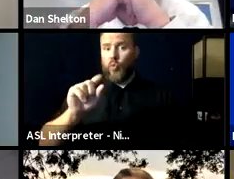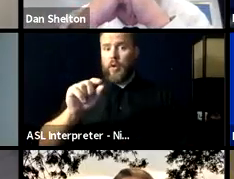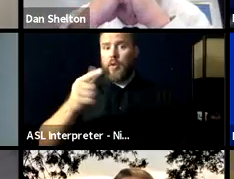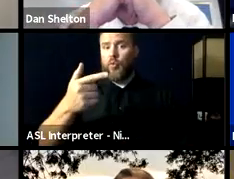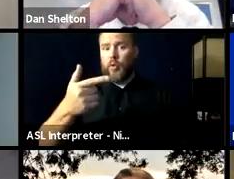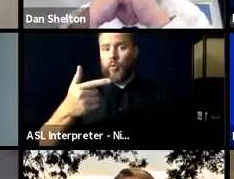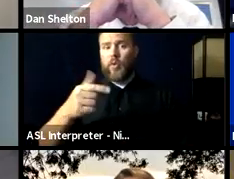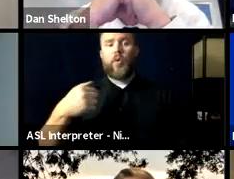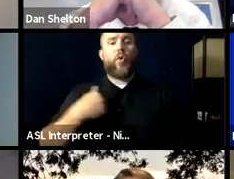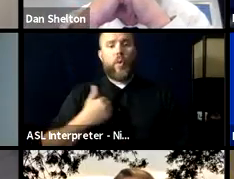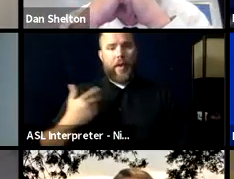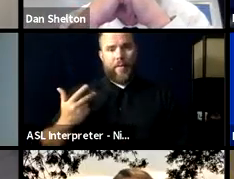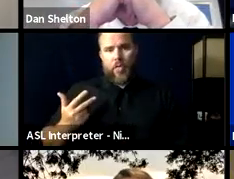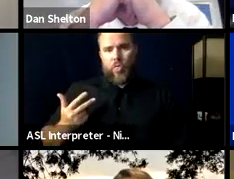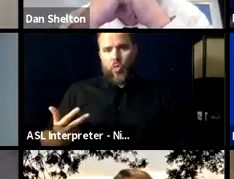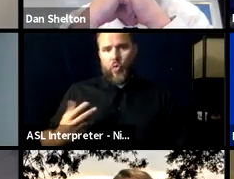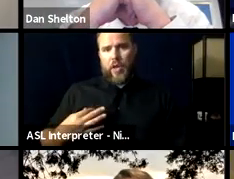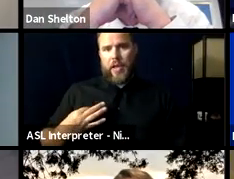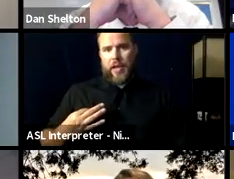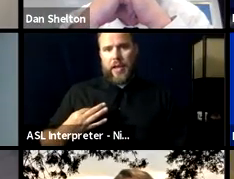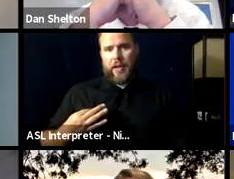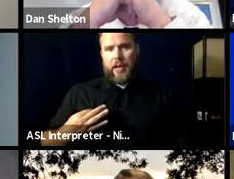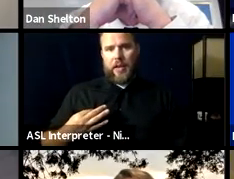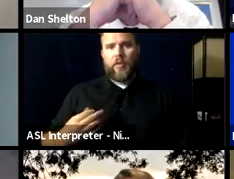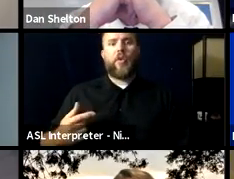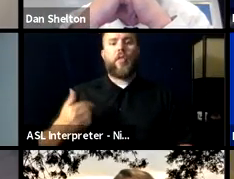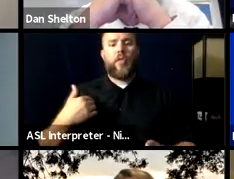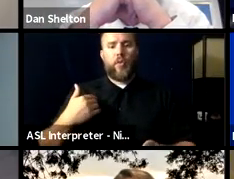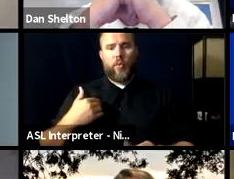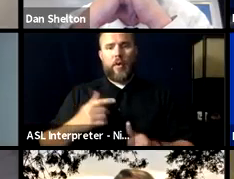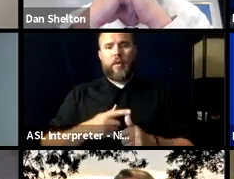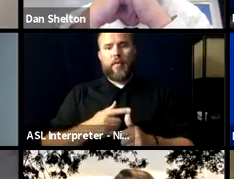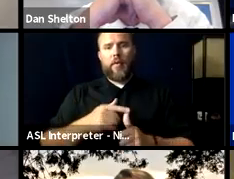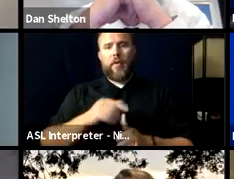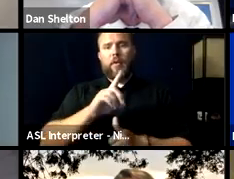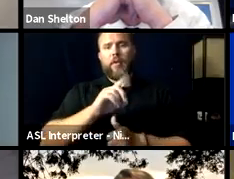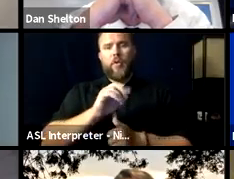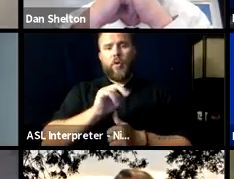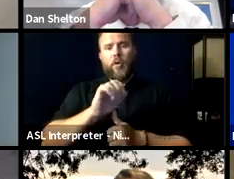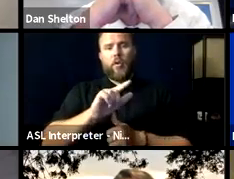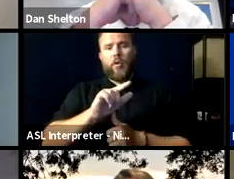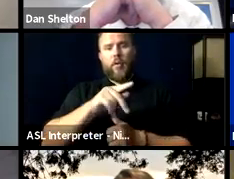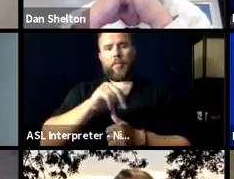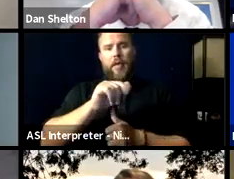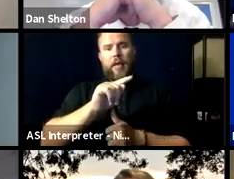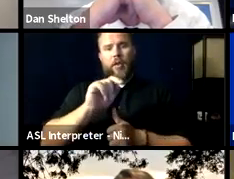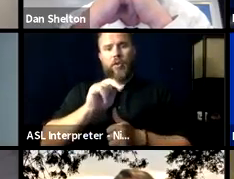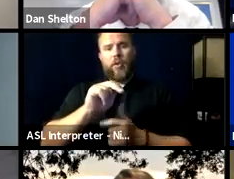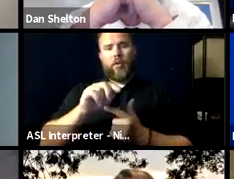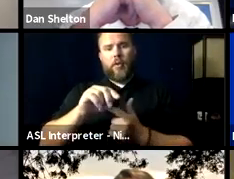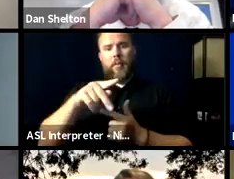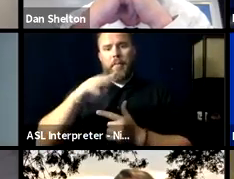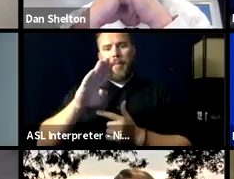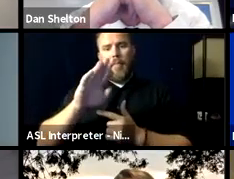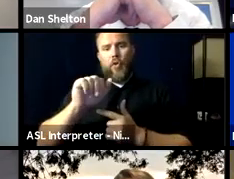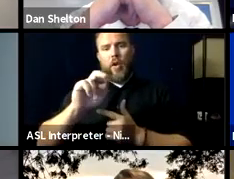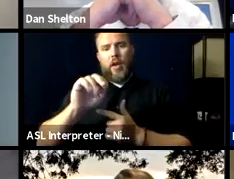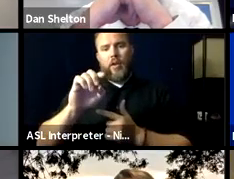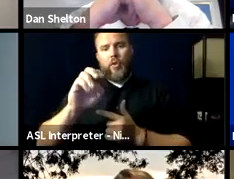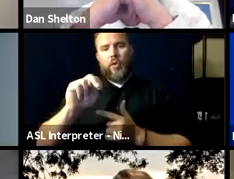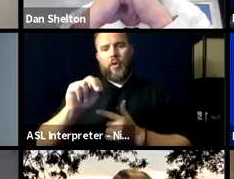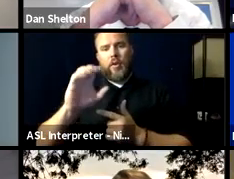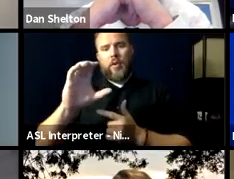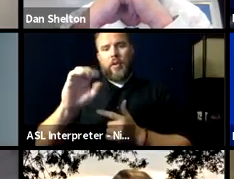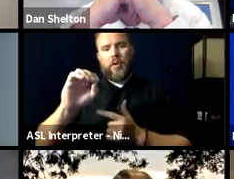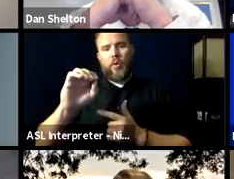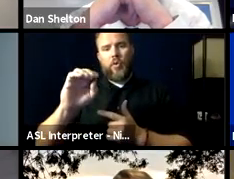session, and they were in no particular order: Ms. Susan Mitchell, Mr. Donald Patton, and Mr. Brandon Townsend. So the board members